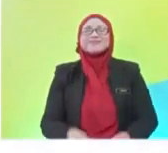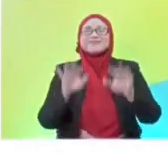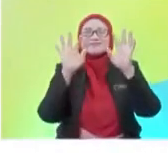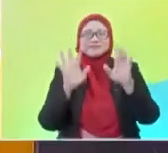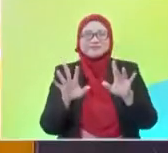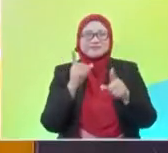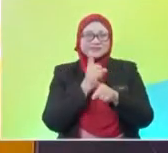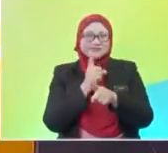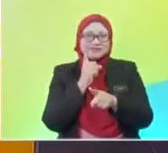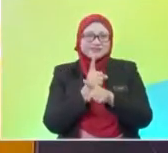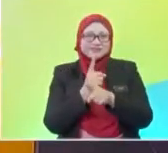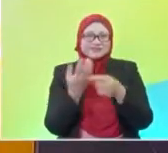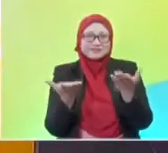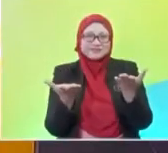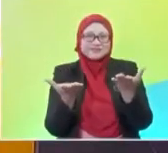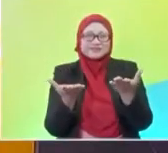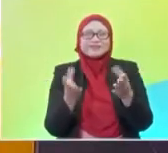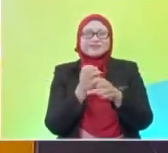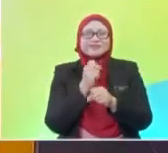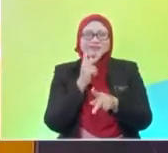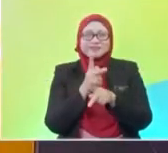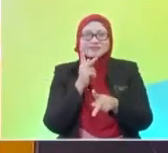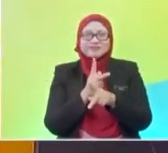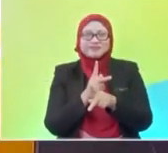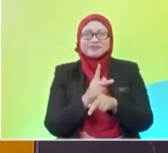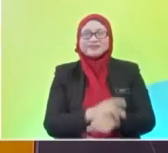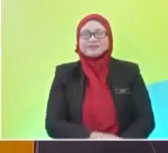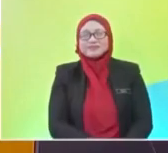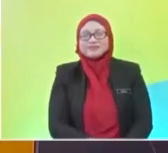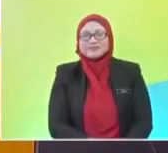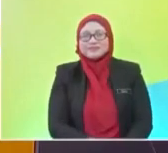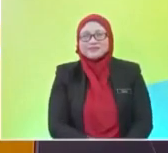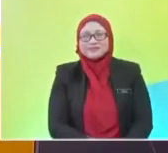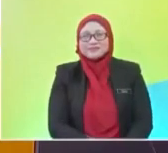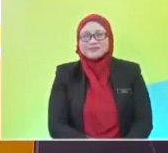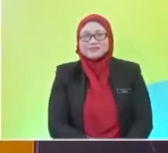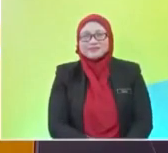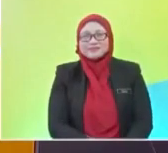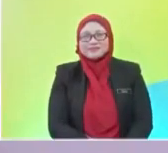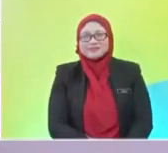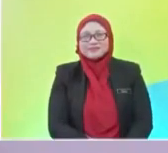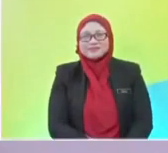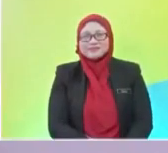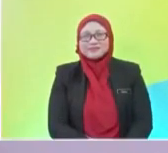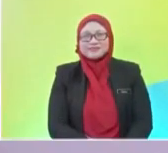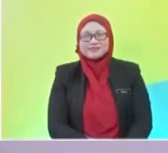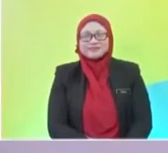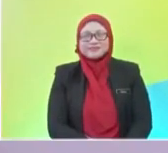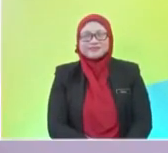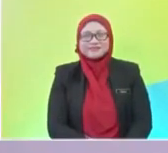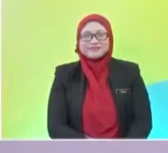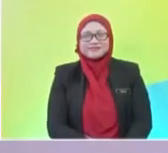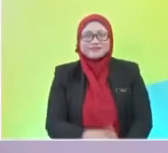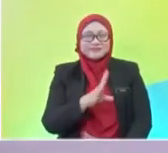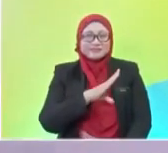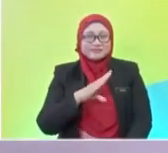rain. Oh, yes! Okay, so I get another point. Two pairs already. Okay. Let me try again. Let me try again. We are winning.